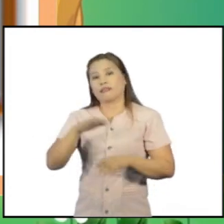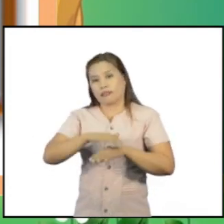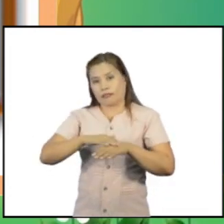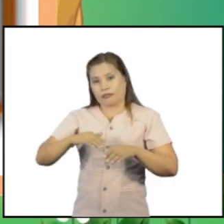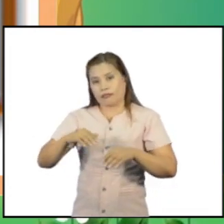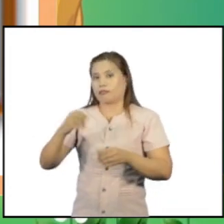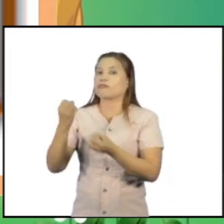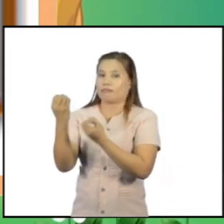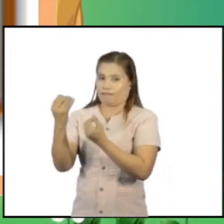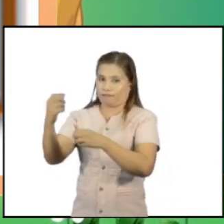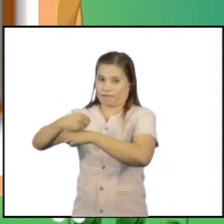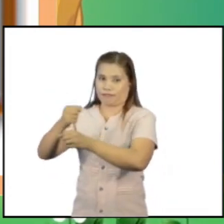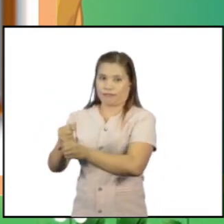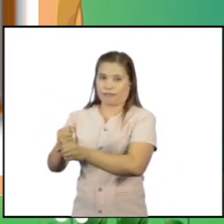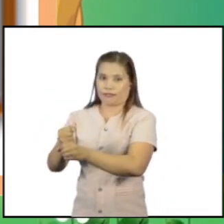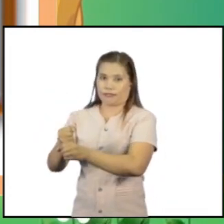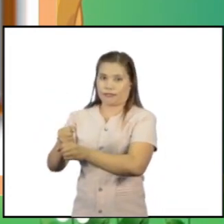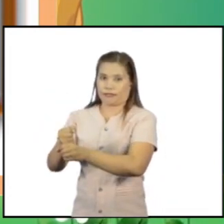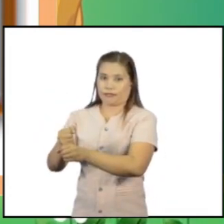called plural form.